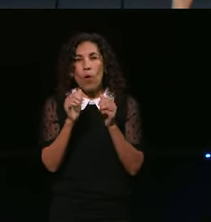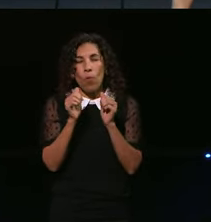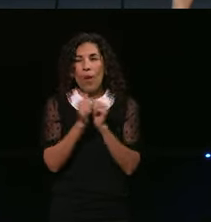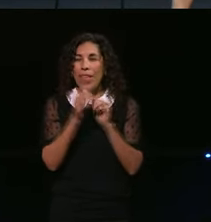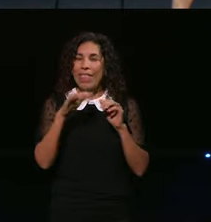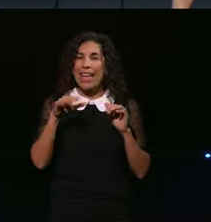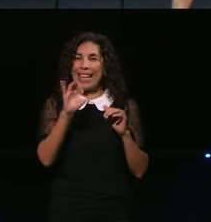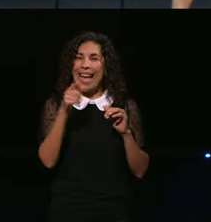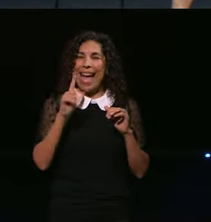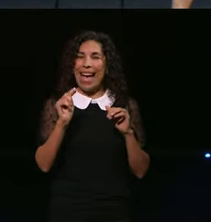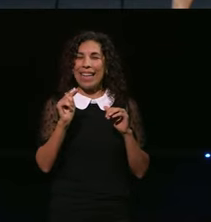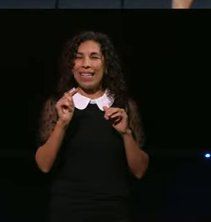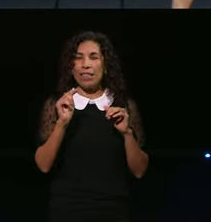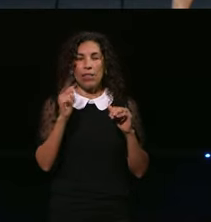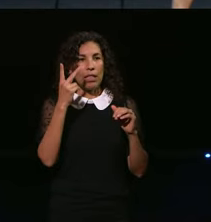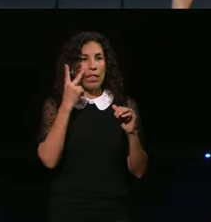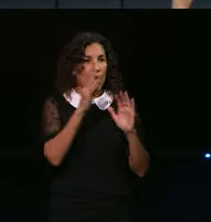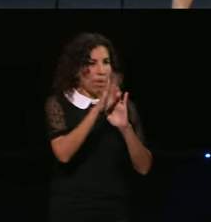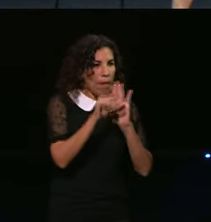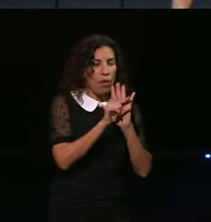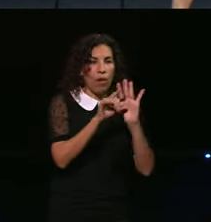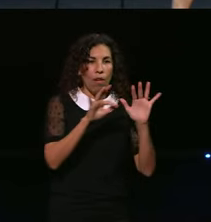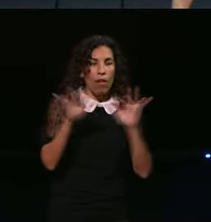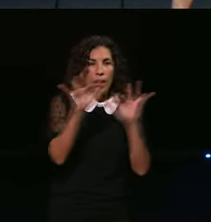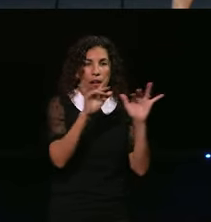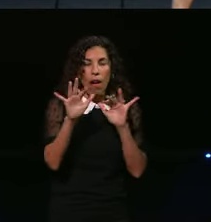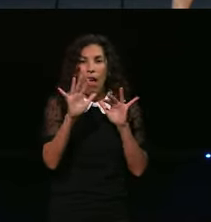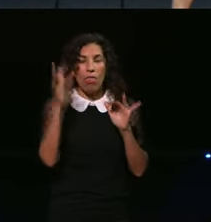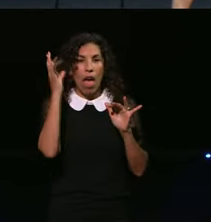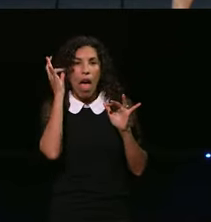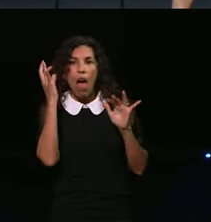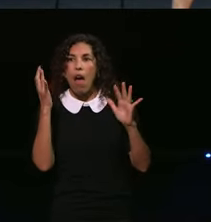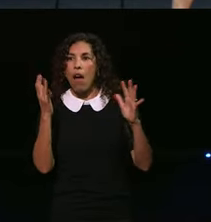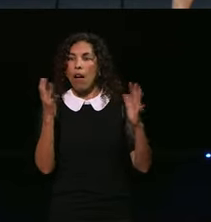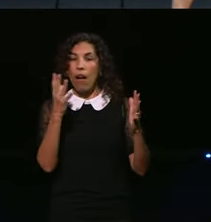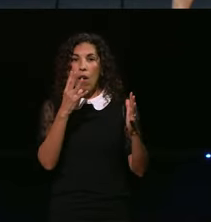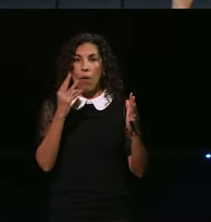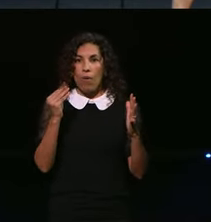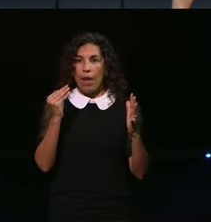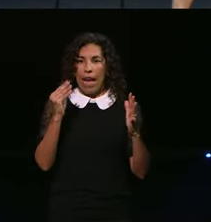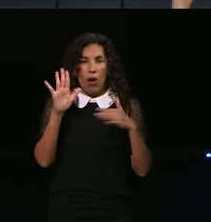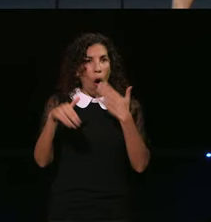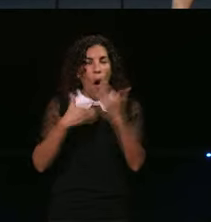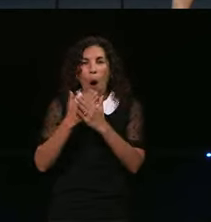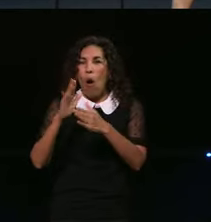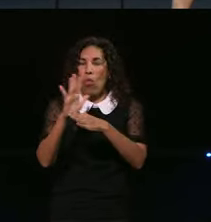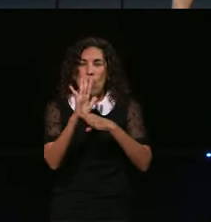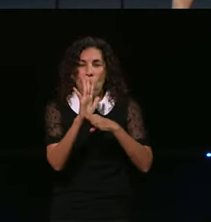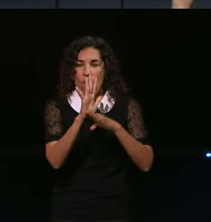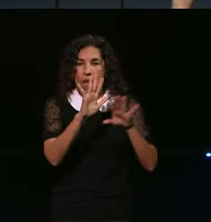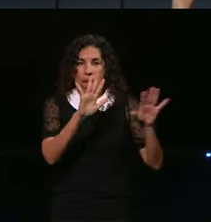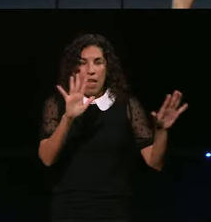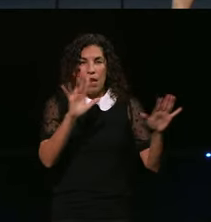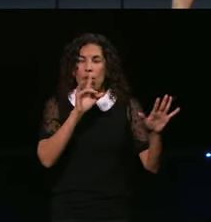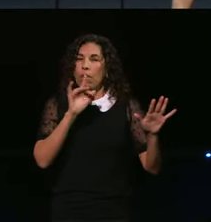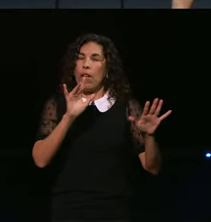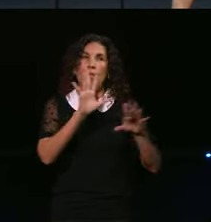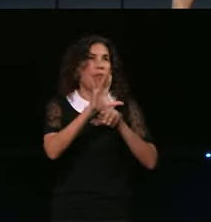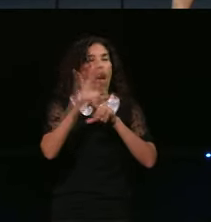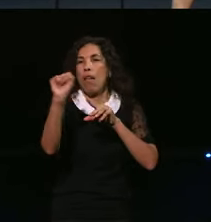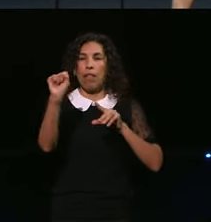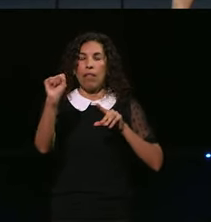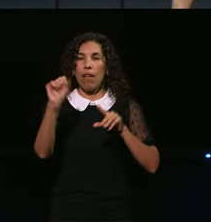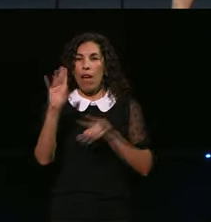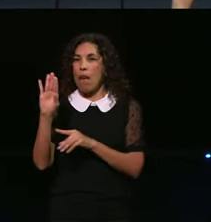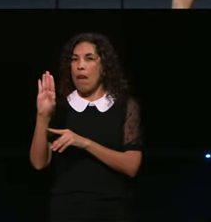and oversee the background and the hair in the whole movie. Outstanding. You